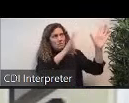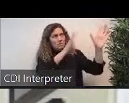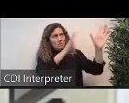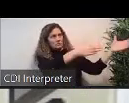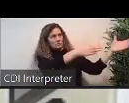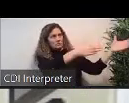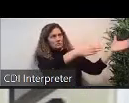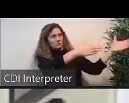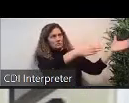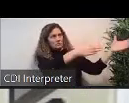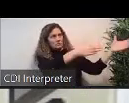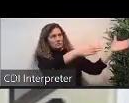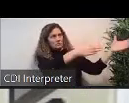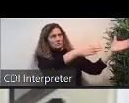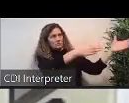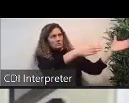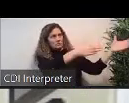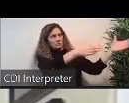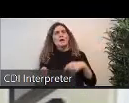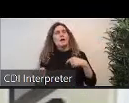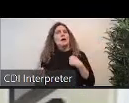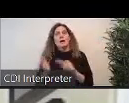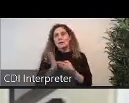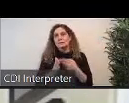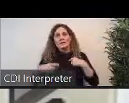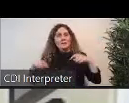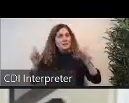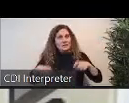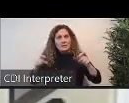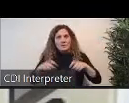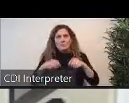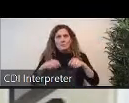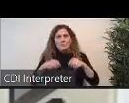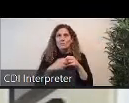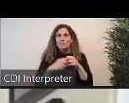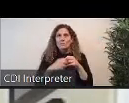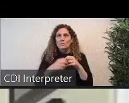think we all agree, way too low in terms of percentage of people who have been vaccinated.